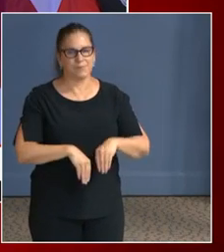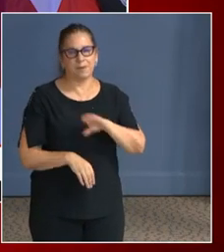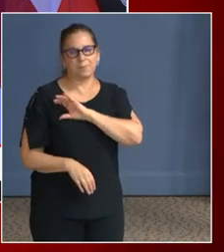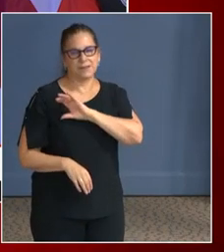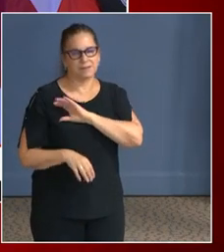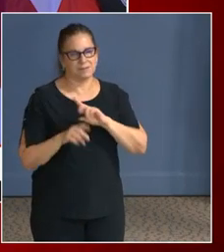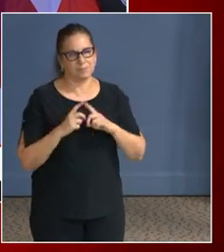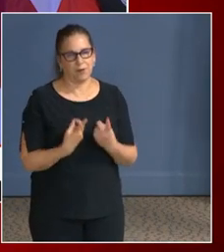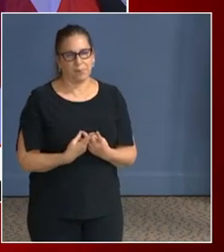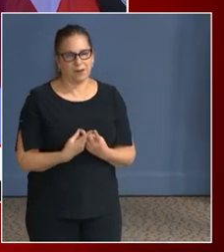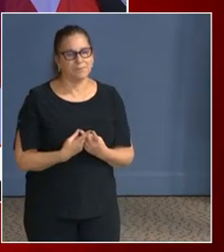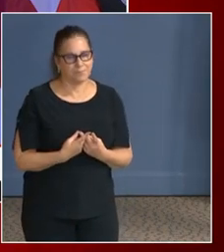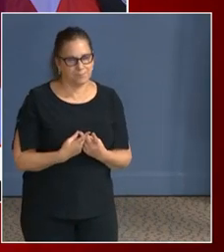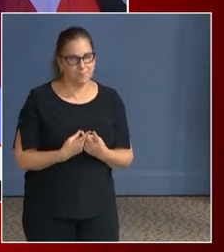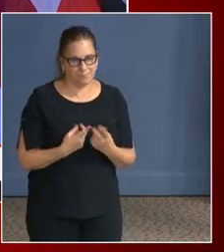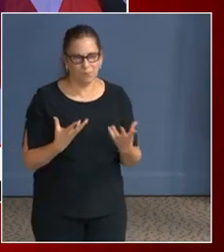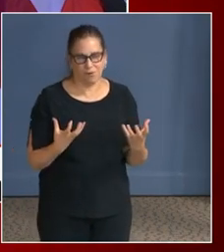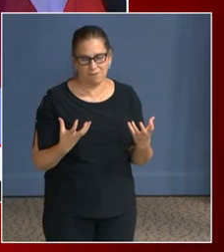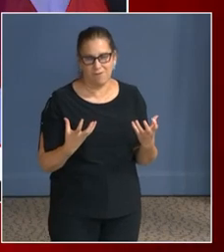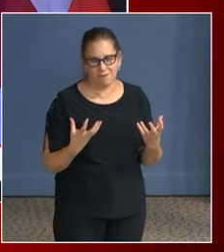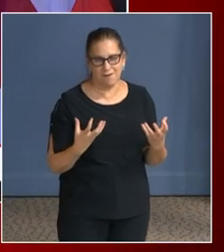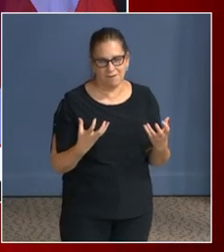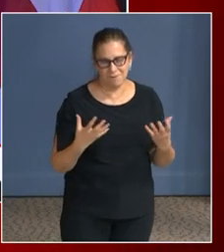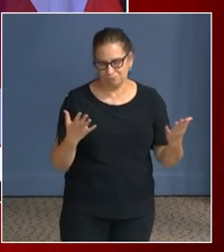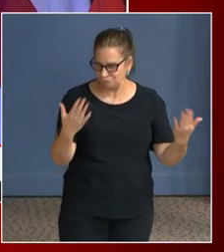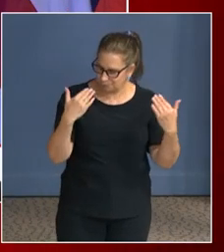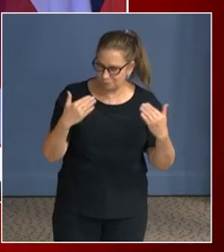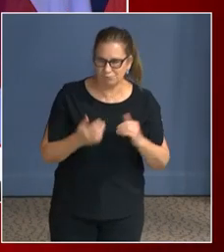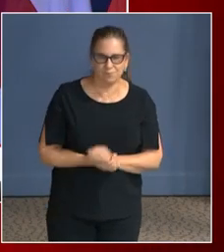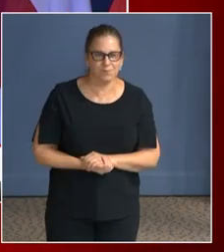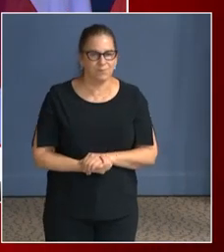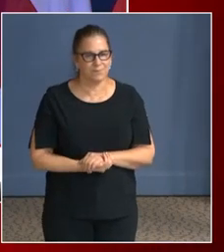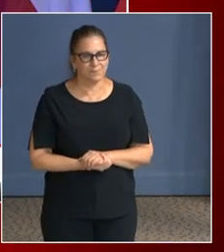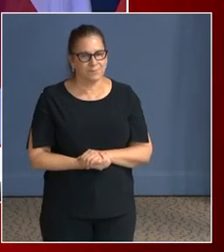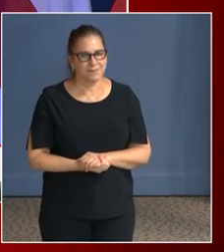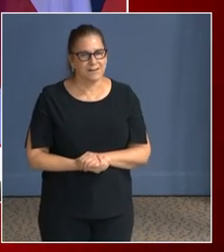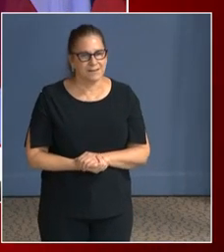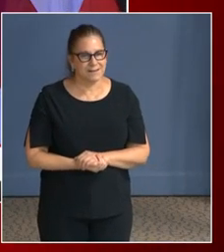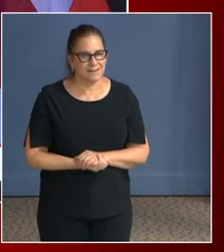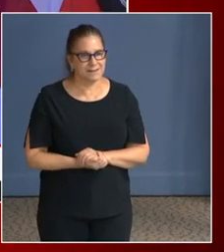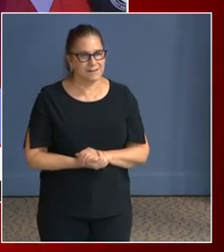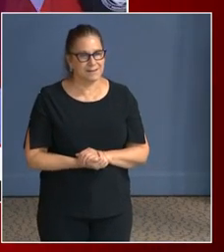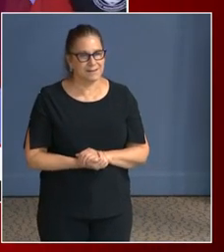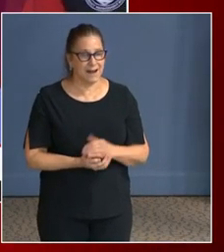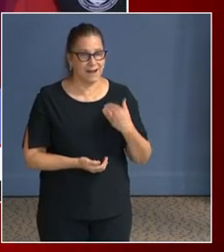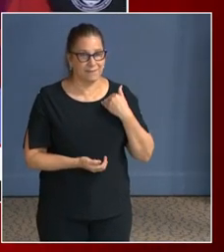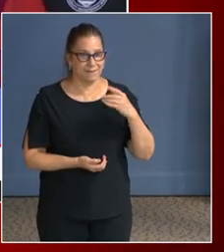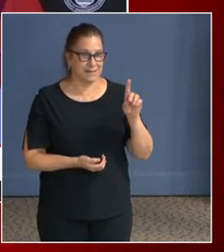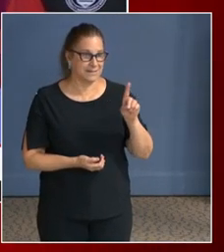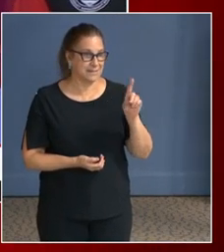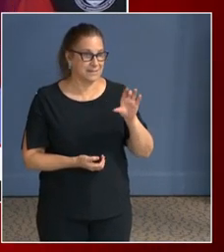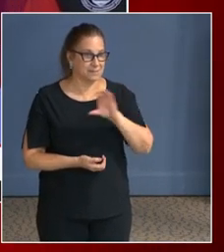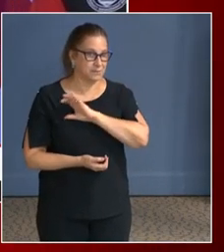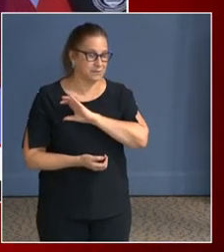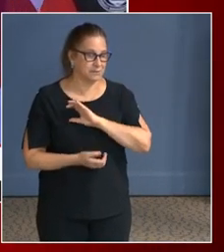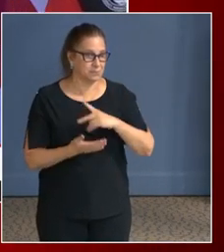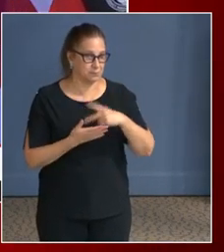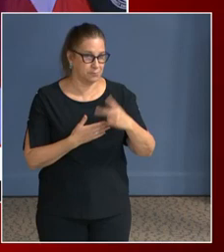So keeping the cadet program status quo and